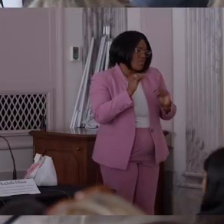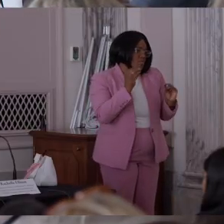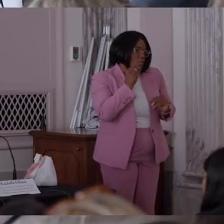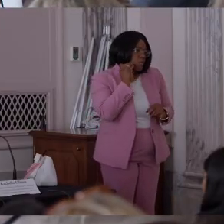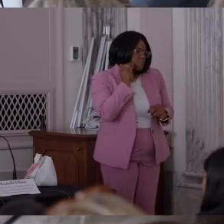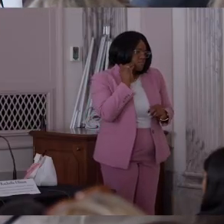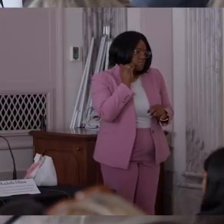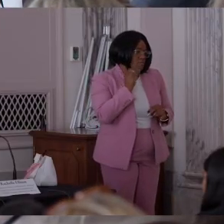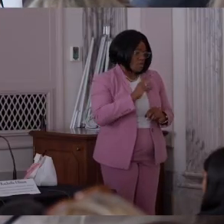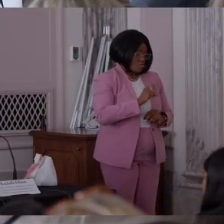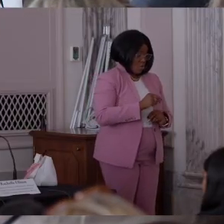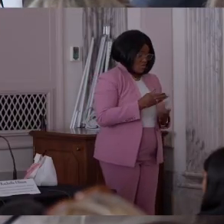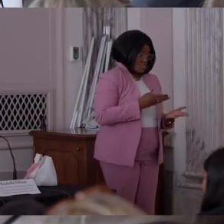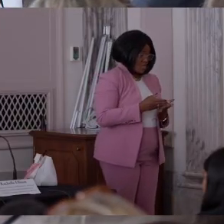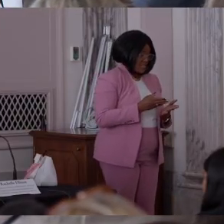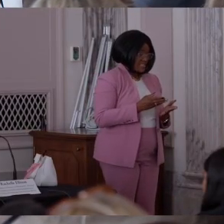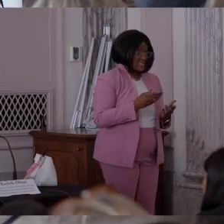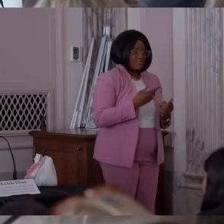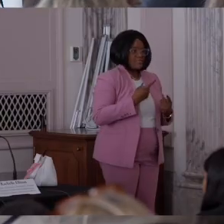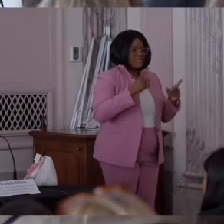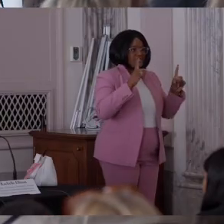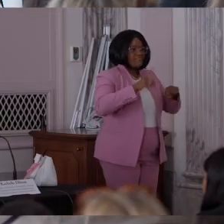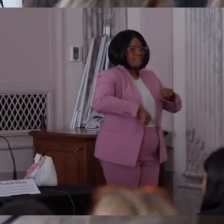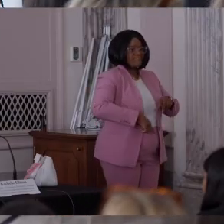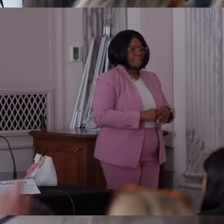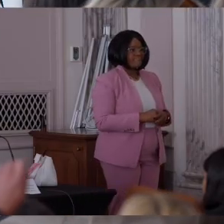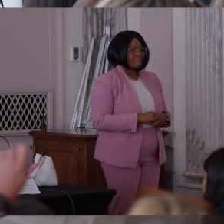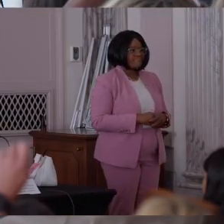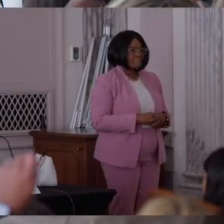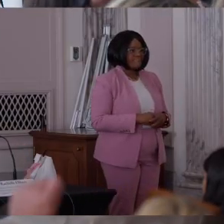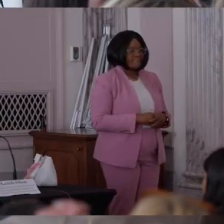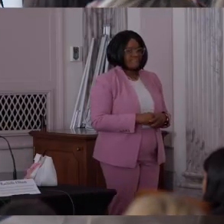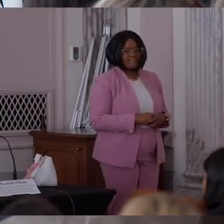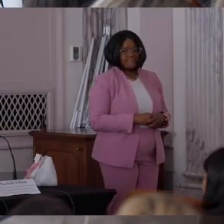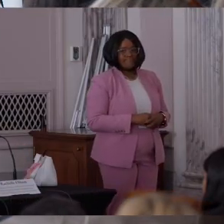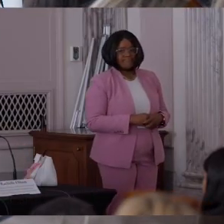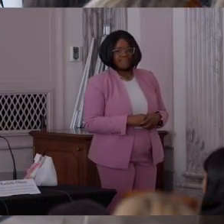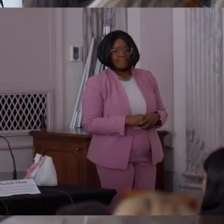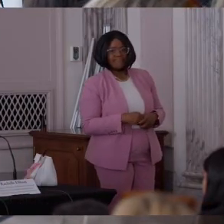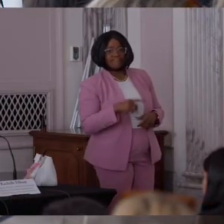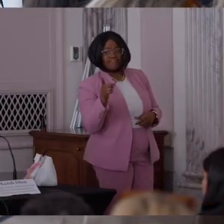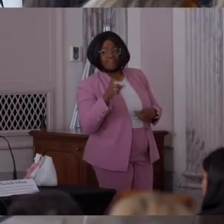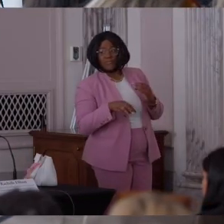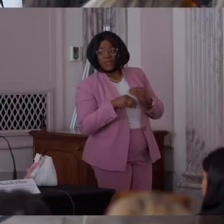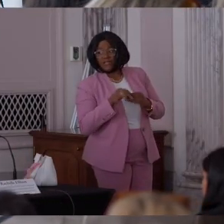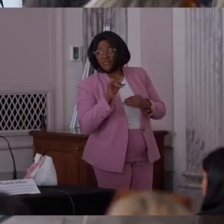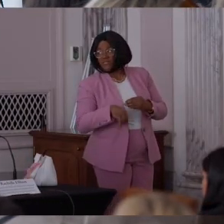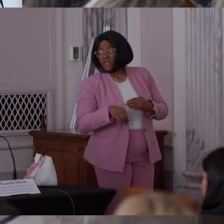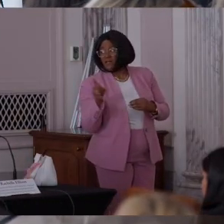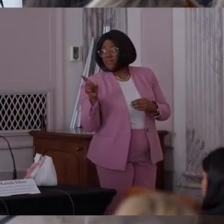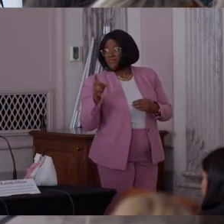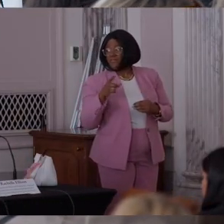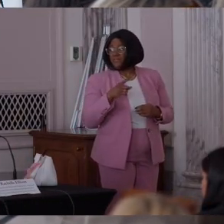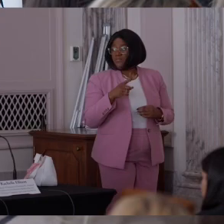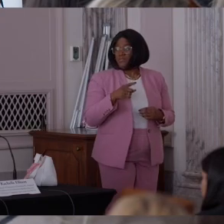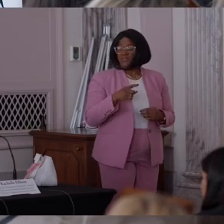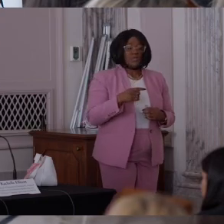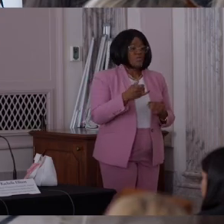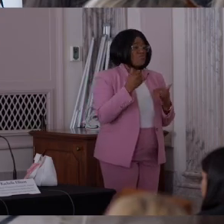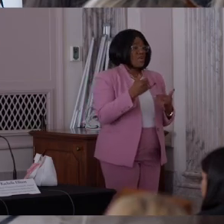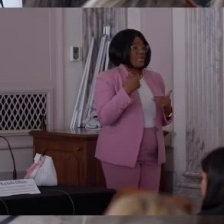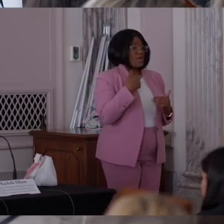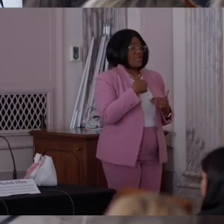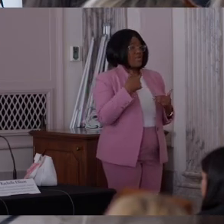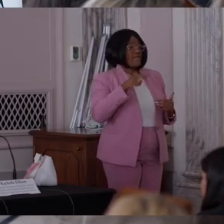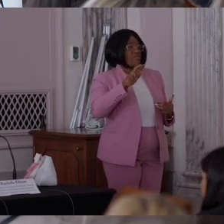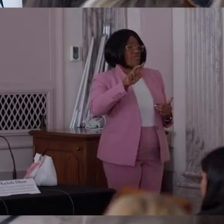sometimes people can't succeed in permanent supportive housing. Yeah, I just want to add to that. We have, right now,